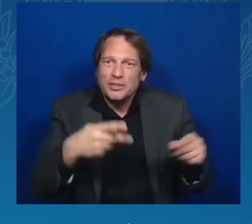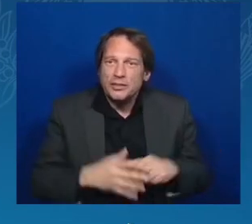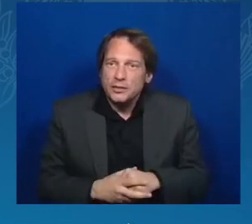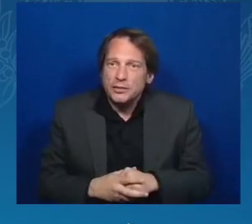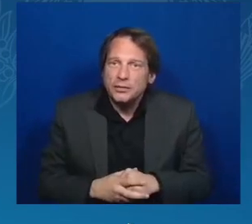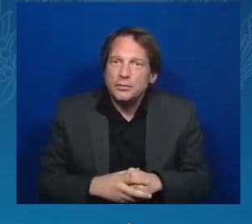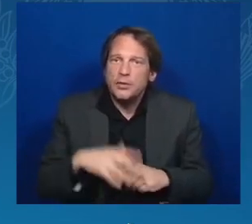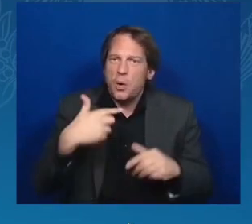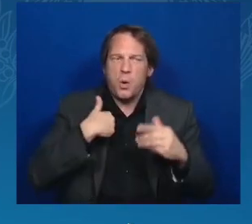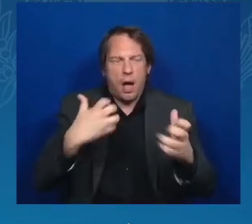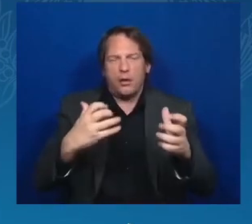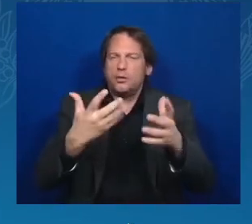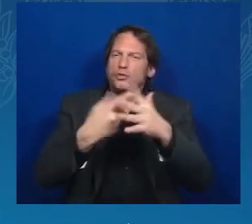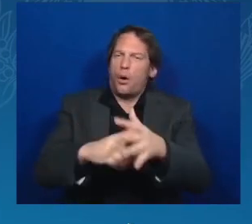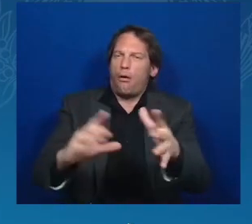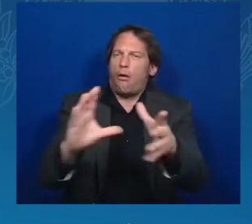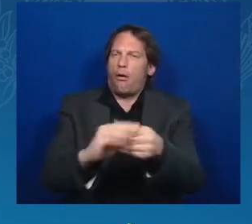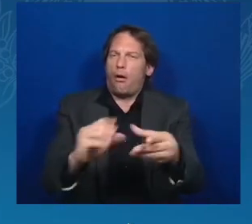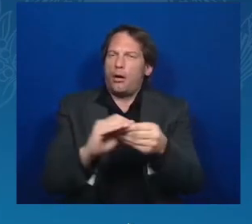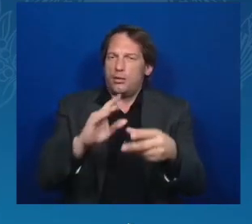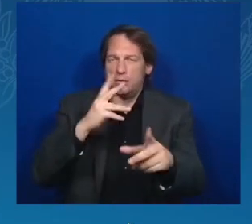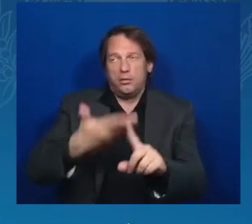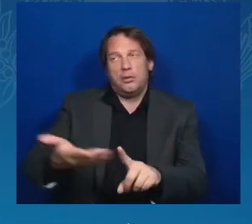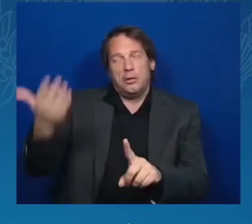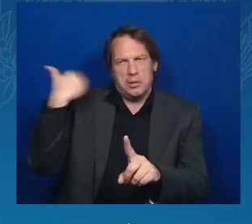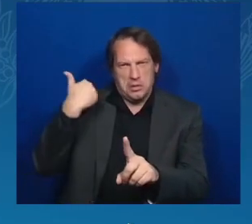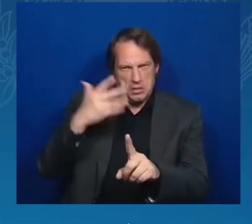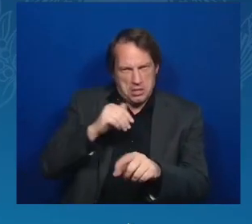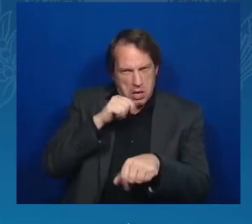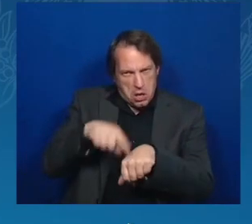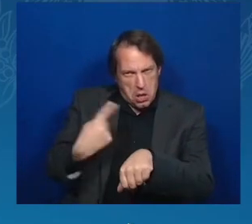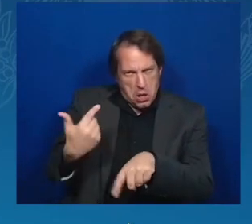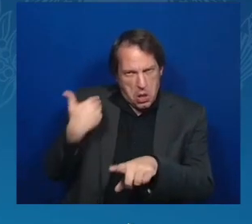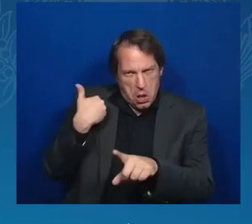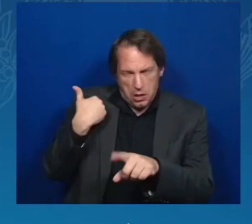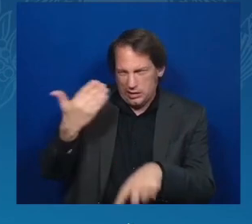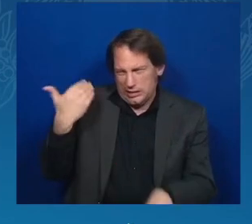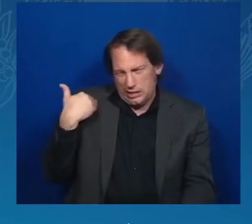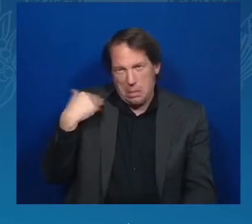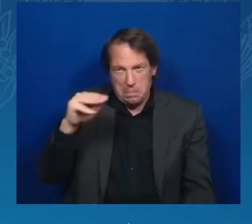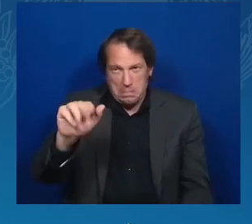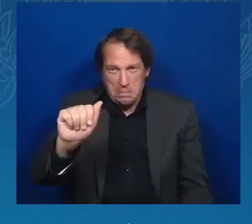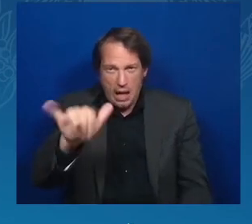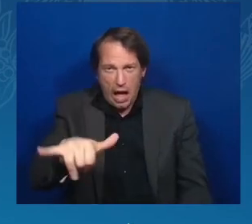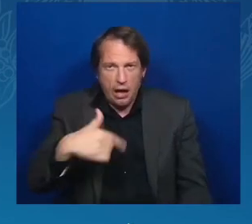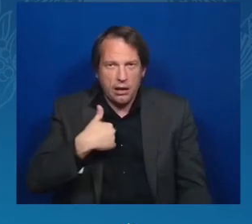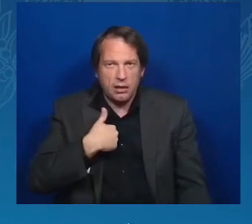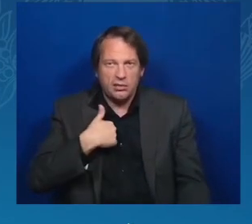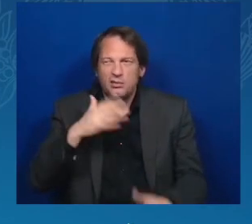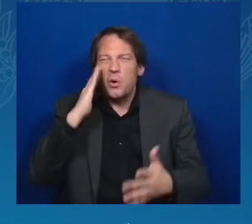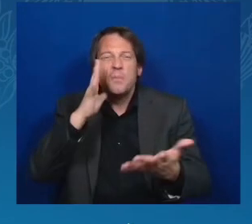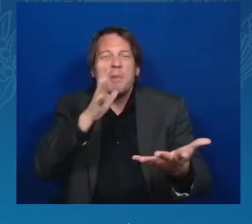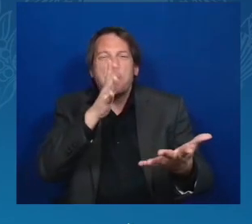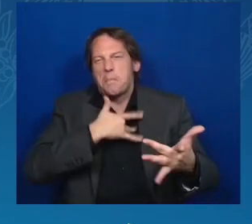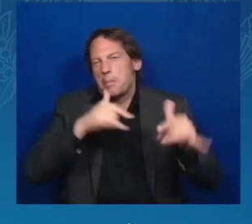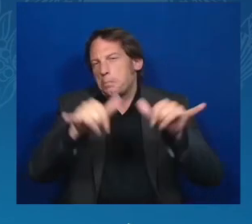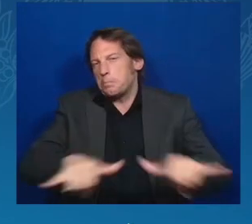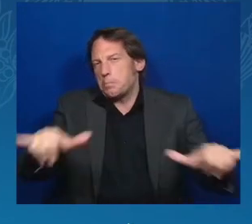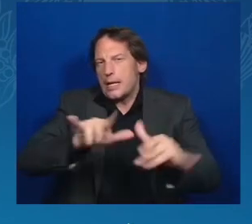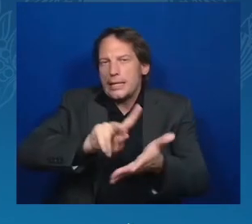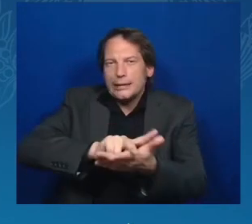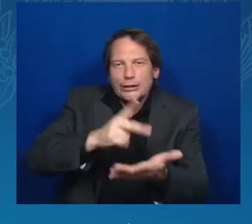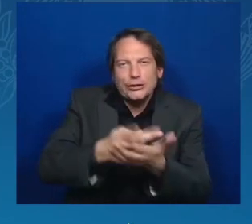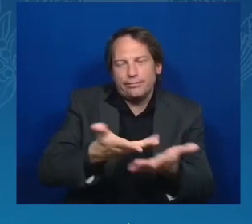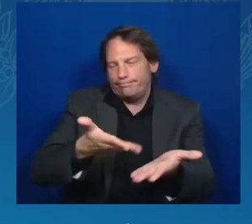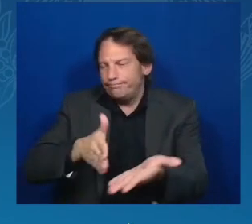I was doing what moms do in the kitchen with my 3 children, making dinner, checking emails, and I opened up an email that said,